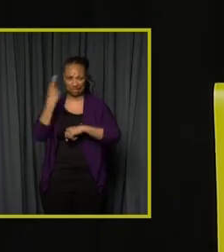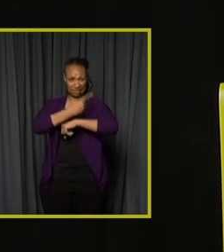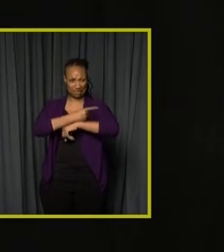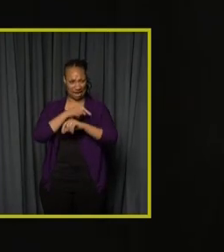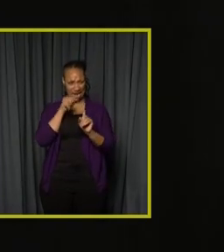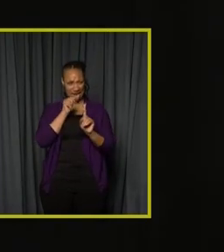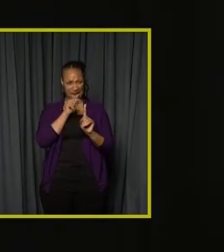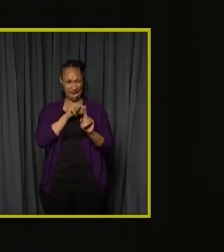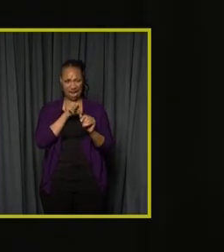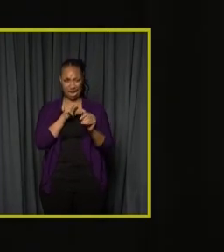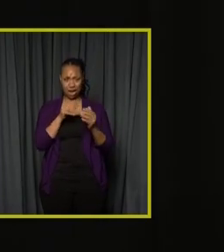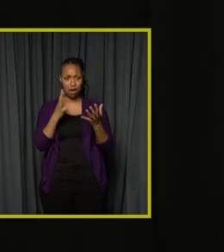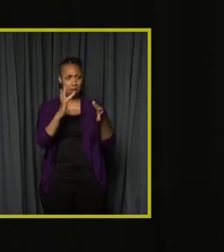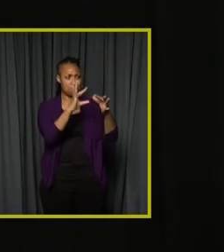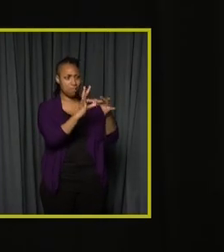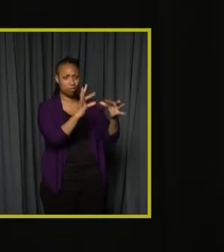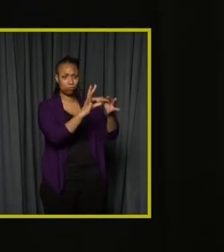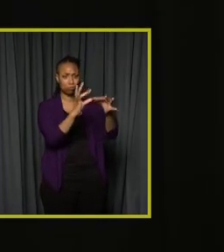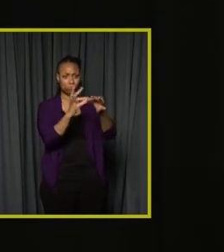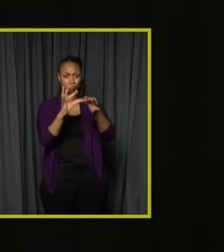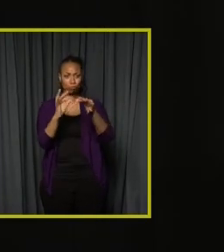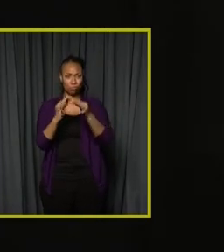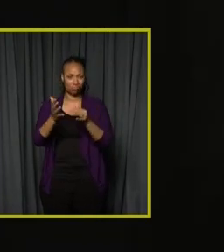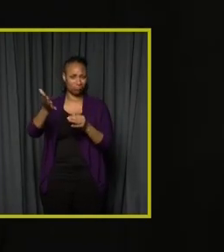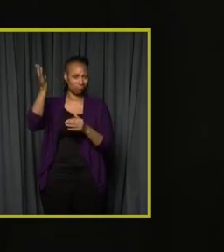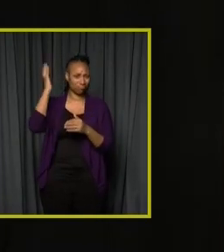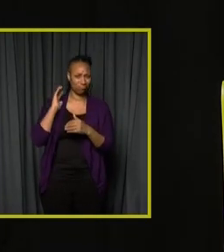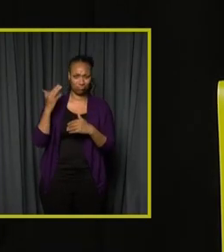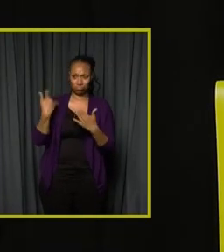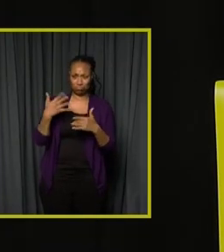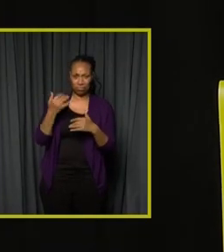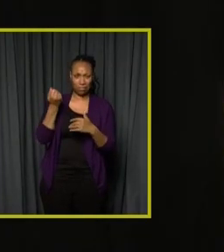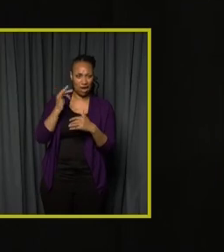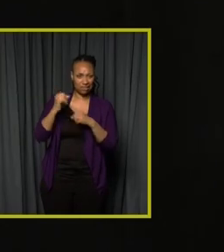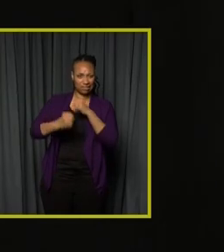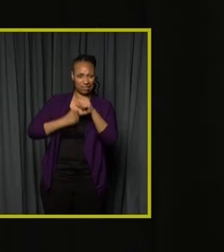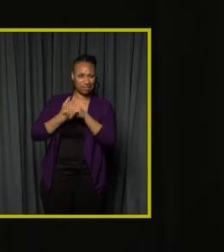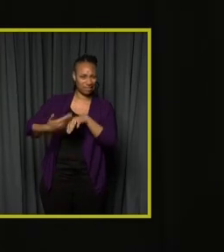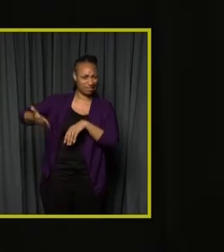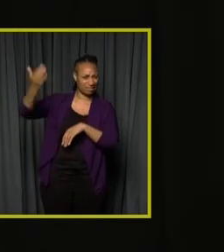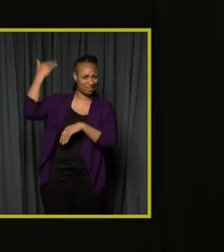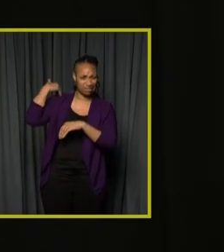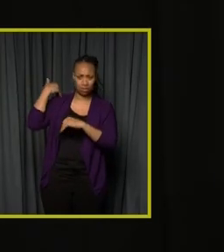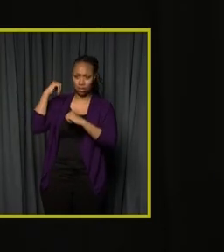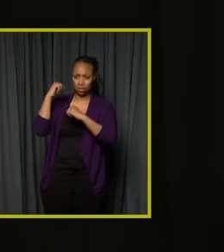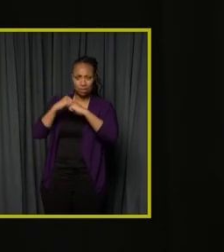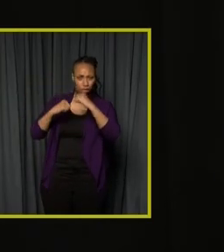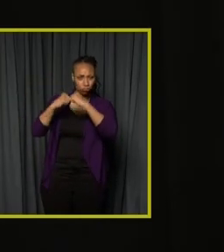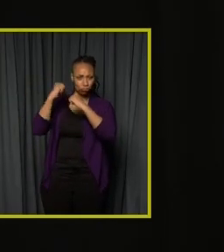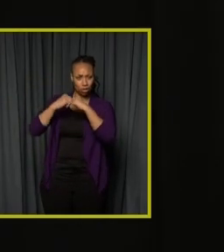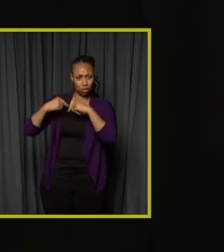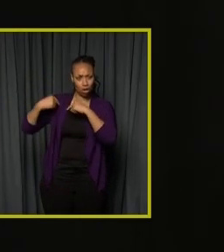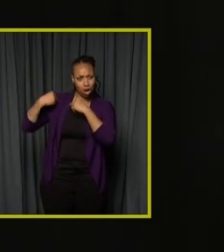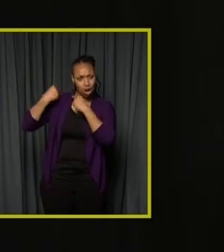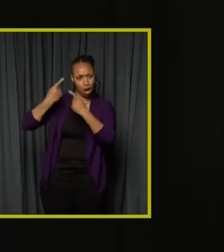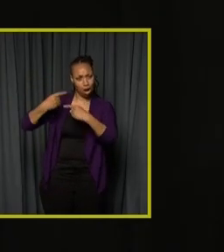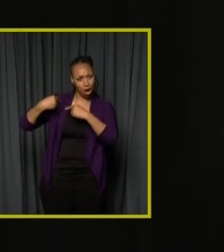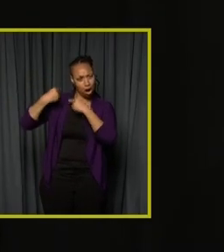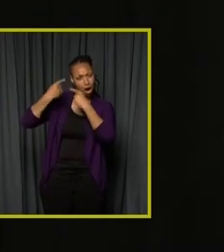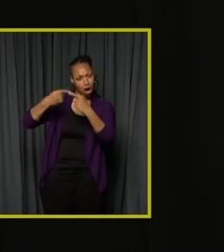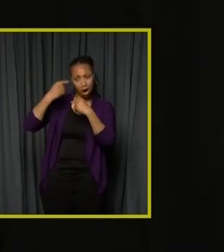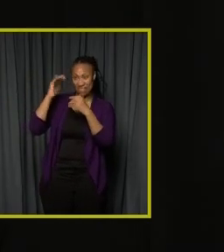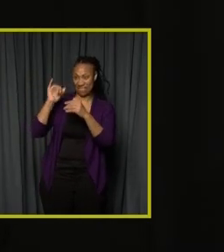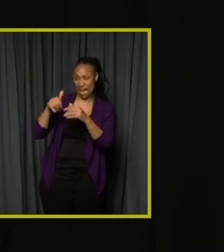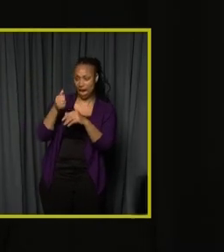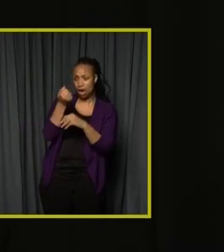19th century Reconstruction and the message of the 1968 Poor People's Campaign,